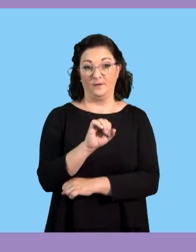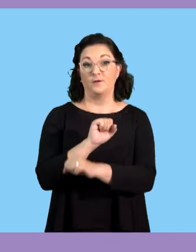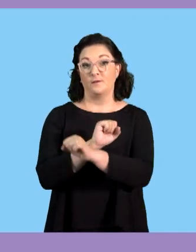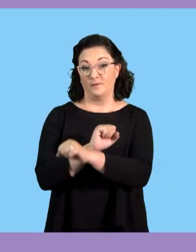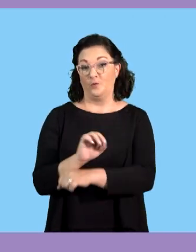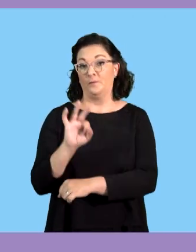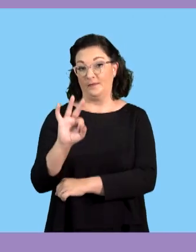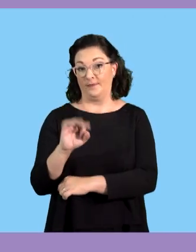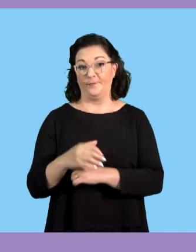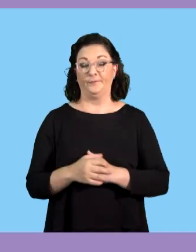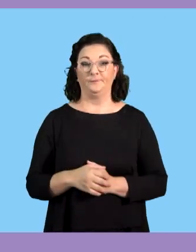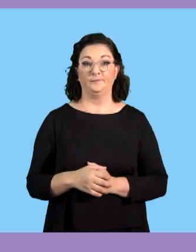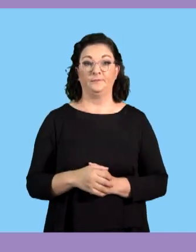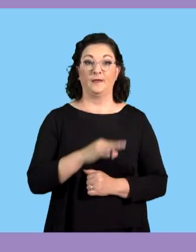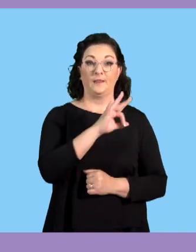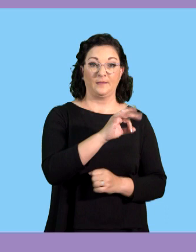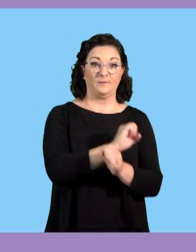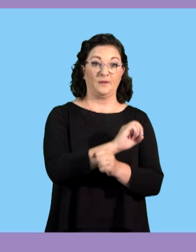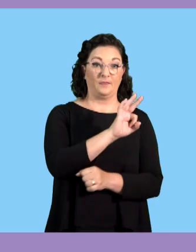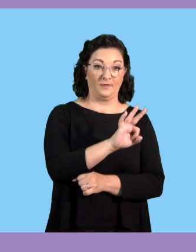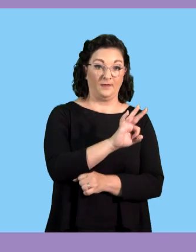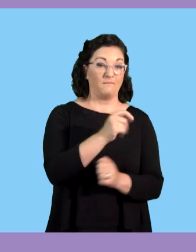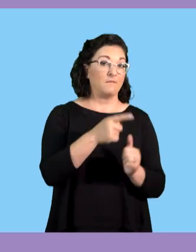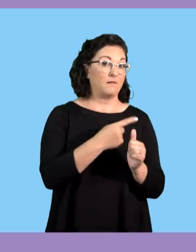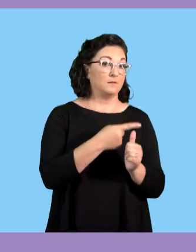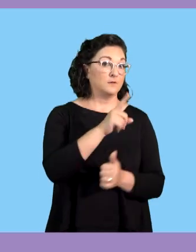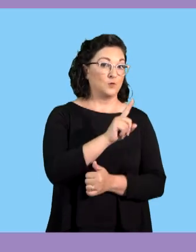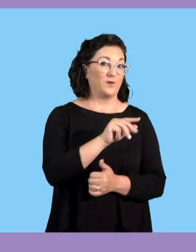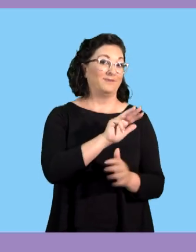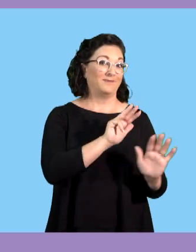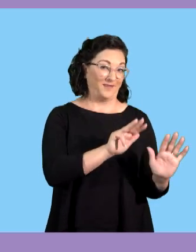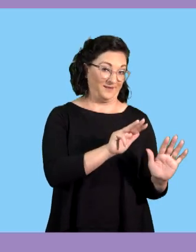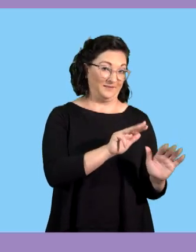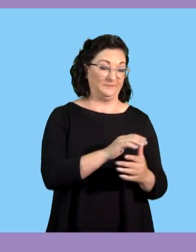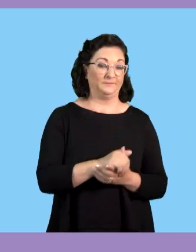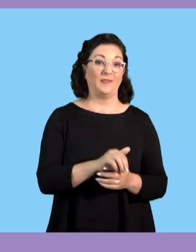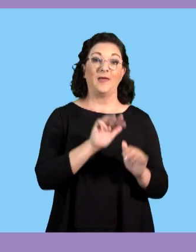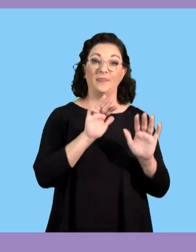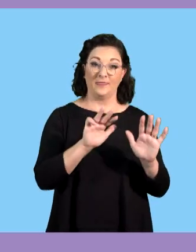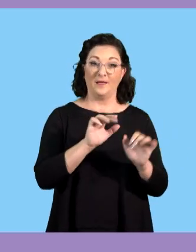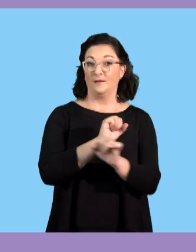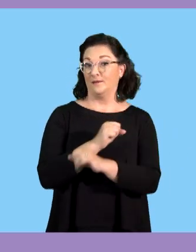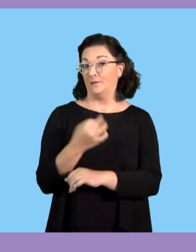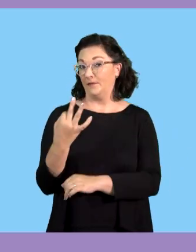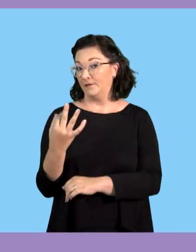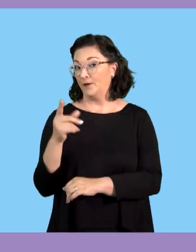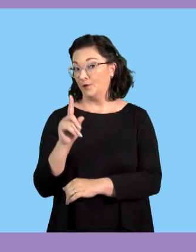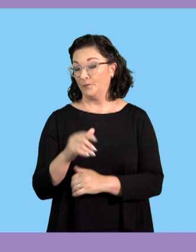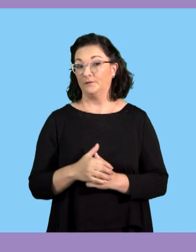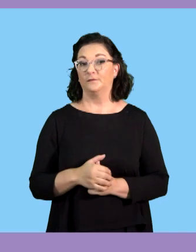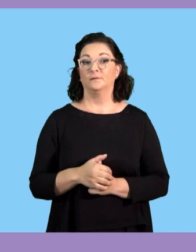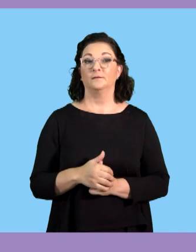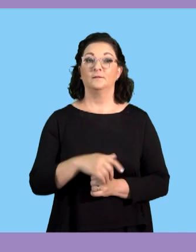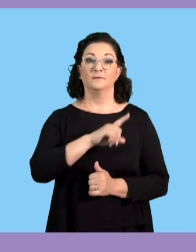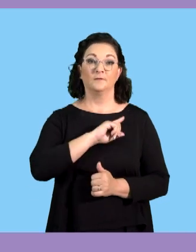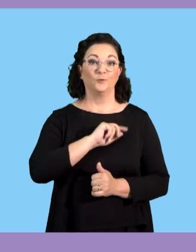3 multiplied by 3. So 3 by 3 will give you 9. And then we say 9 multiplied by